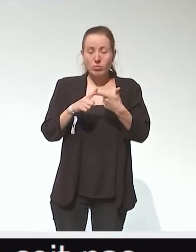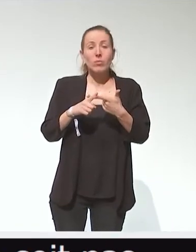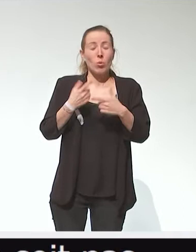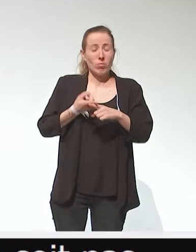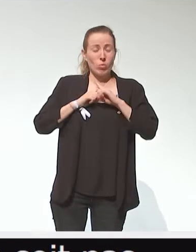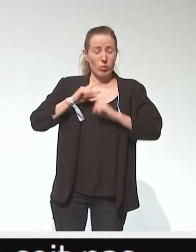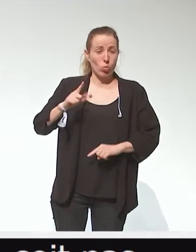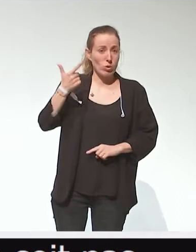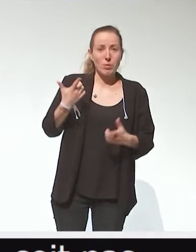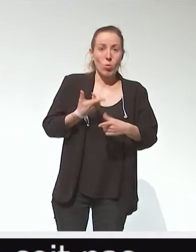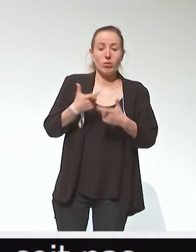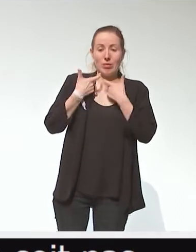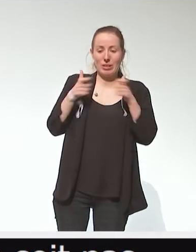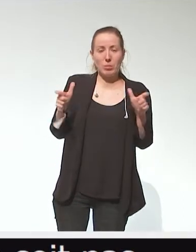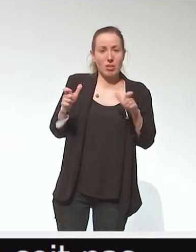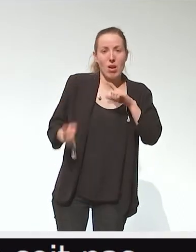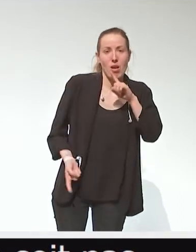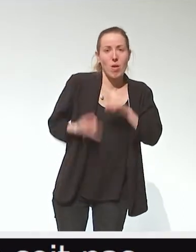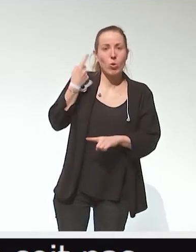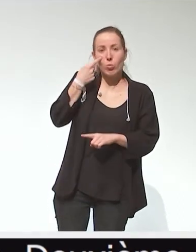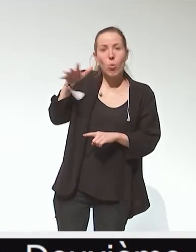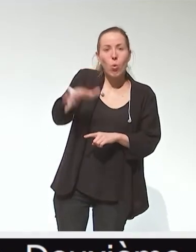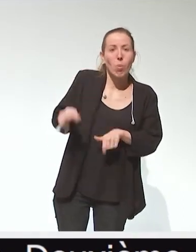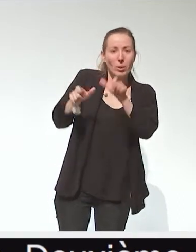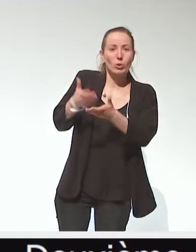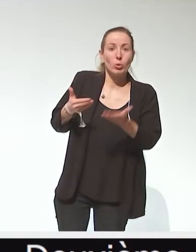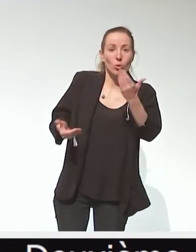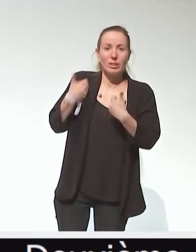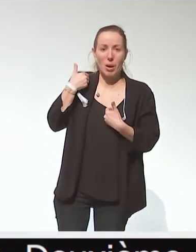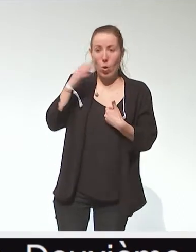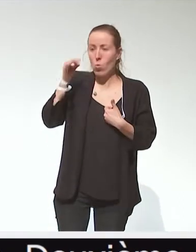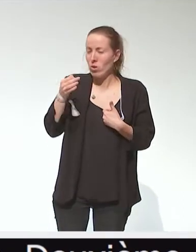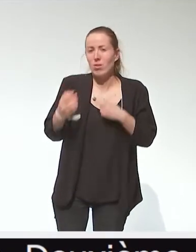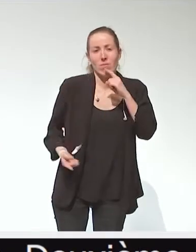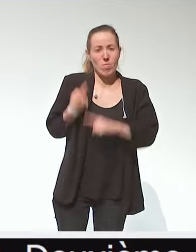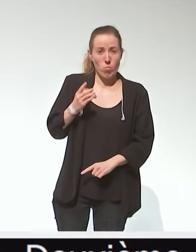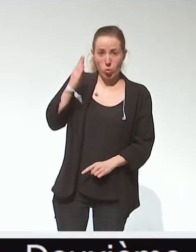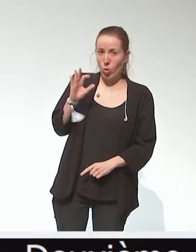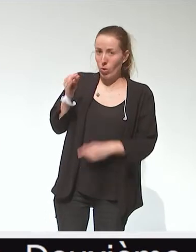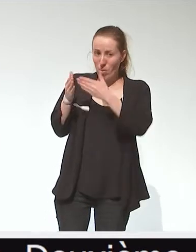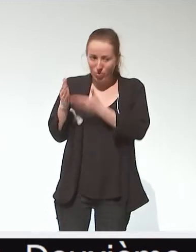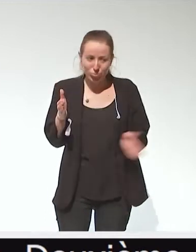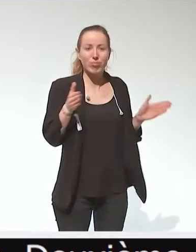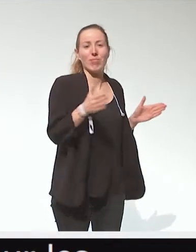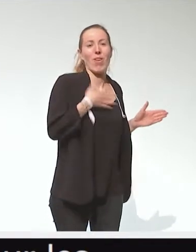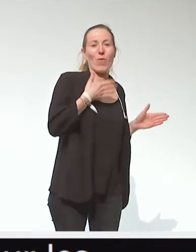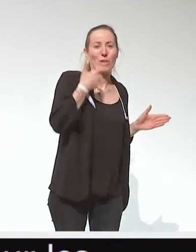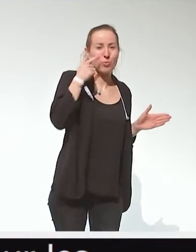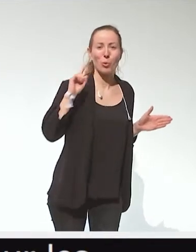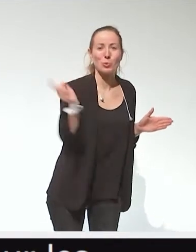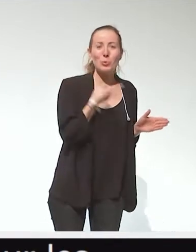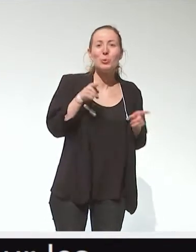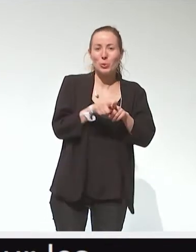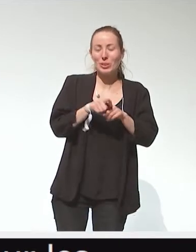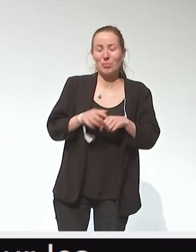accessibility is indispensable for people with disabilities, and it benefits all users, in fact.